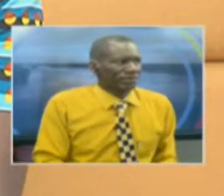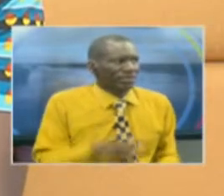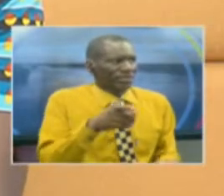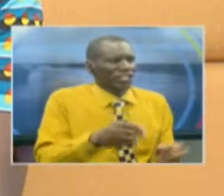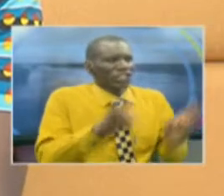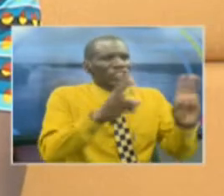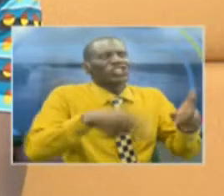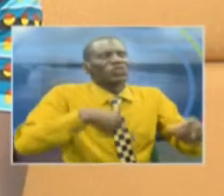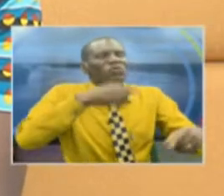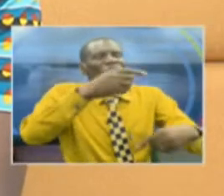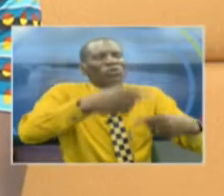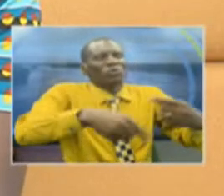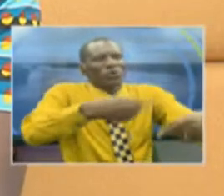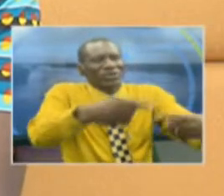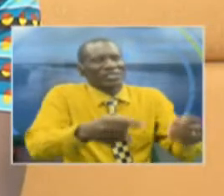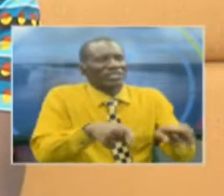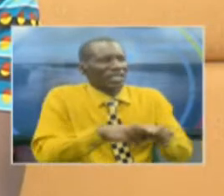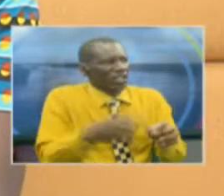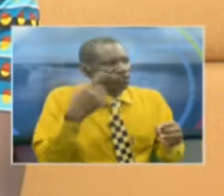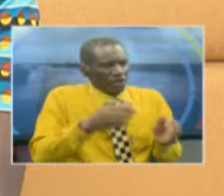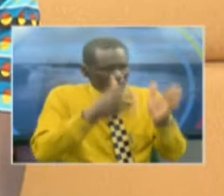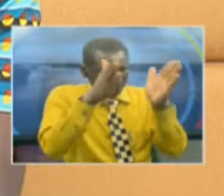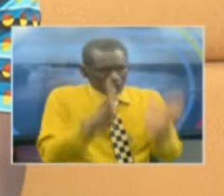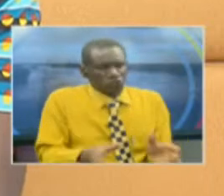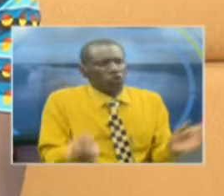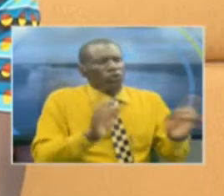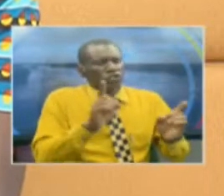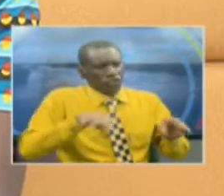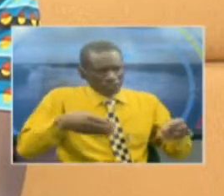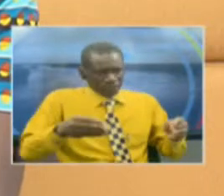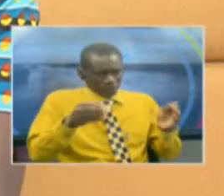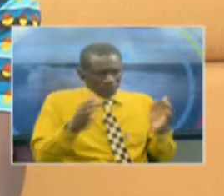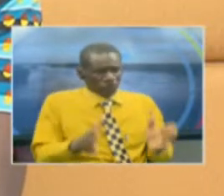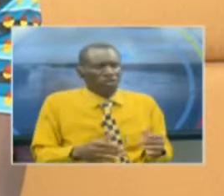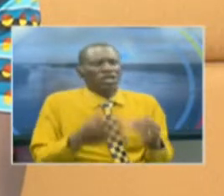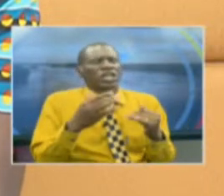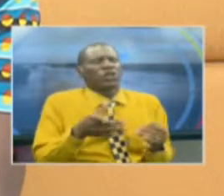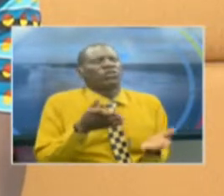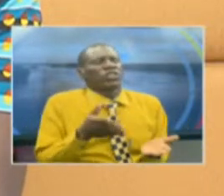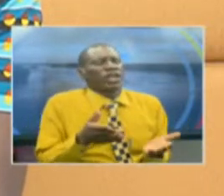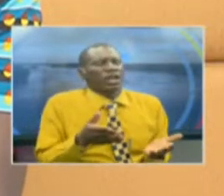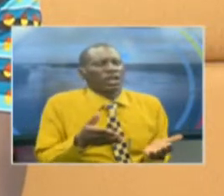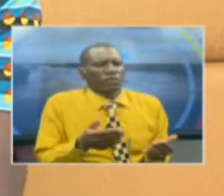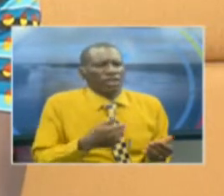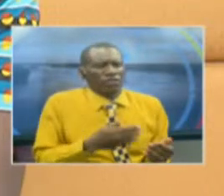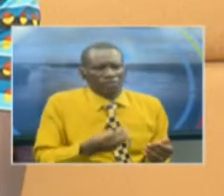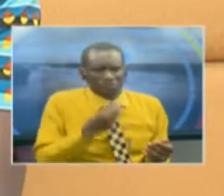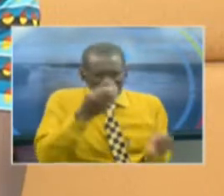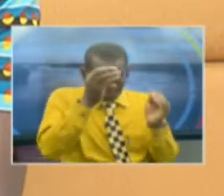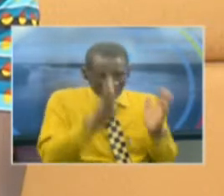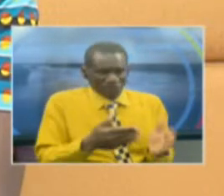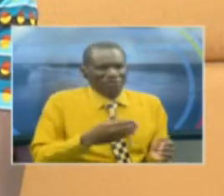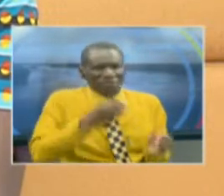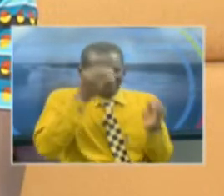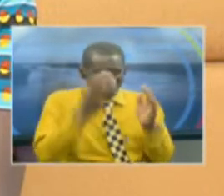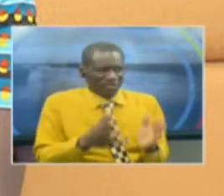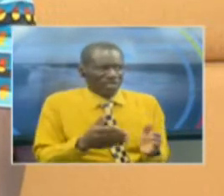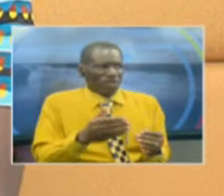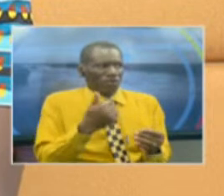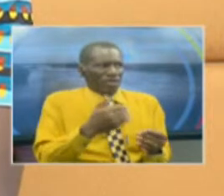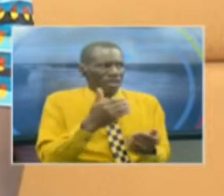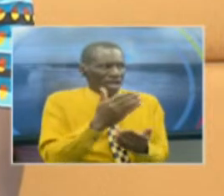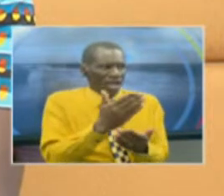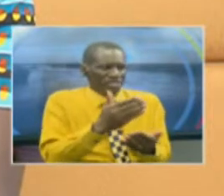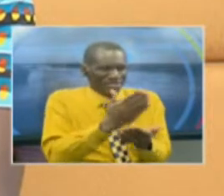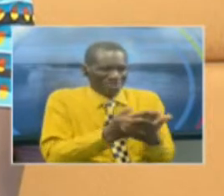normal procedure, like for a person who is not living with disability, because they are testers. I mean, they are tests of